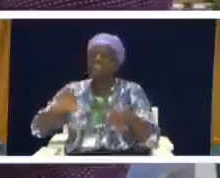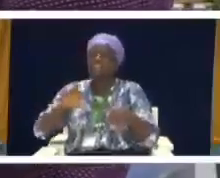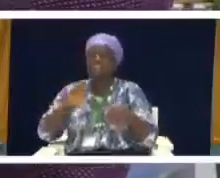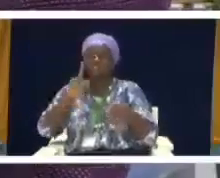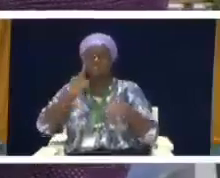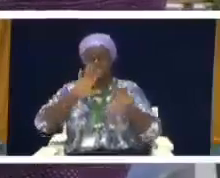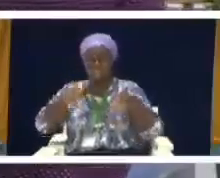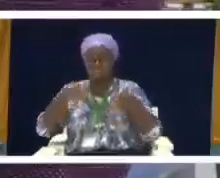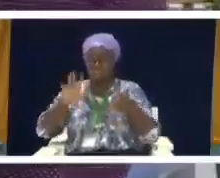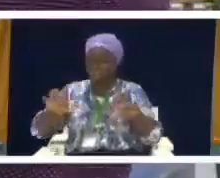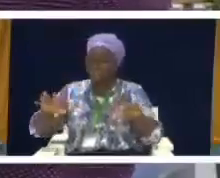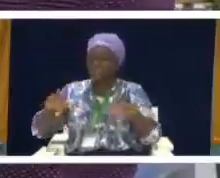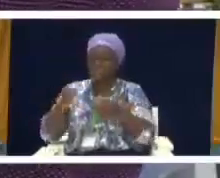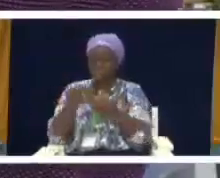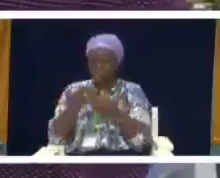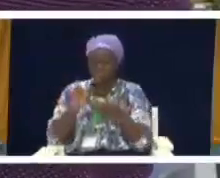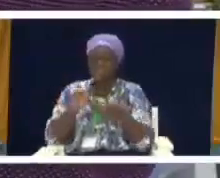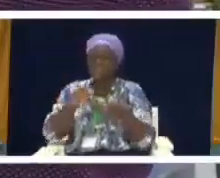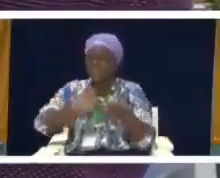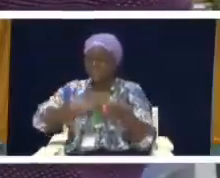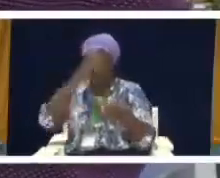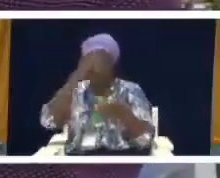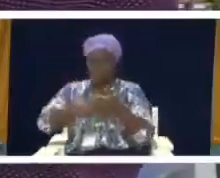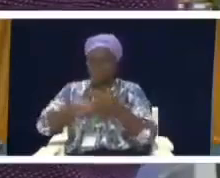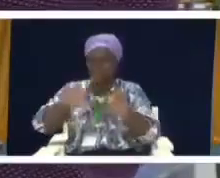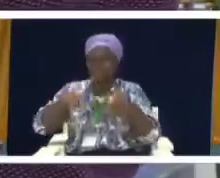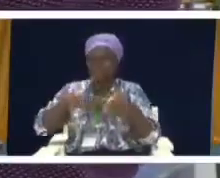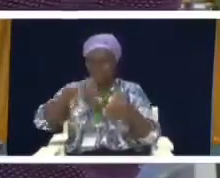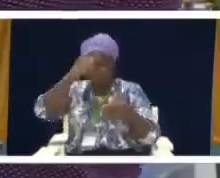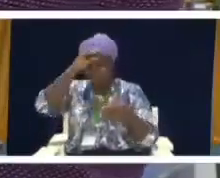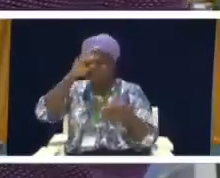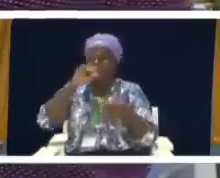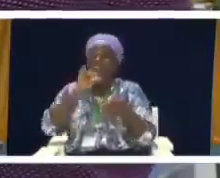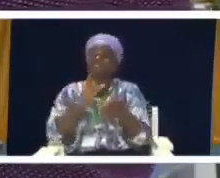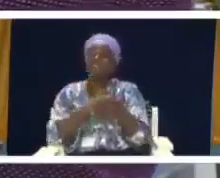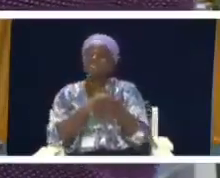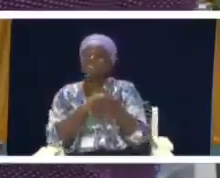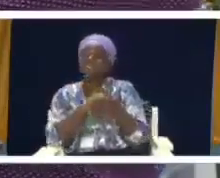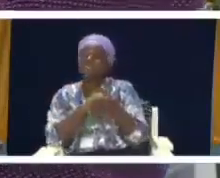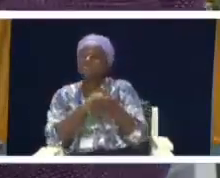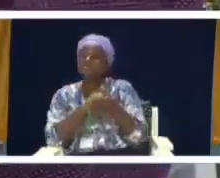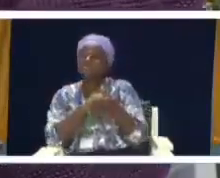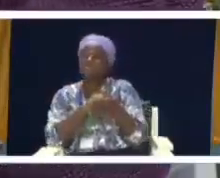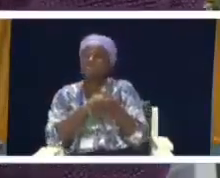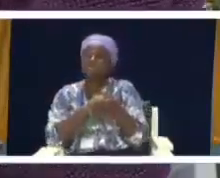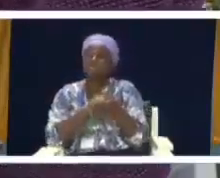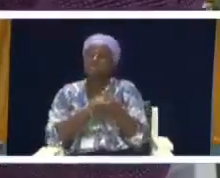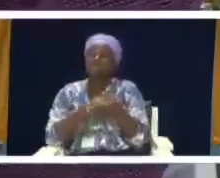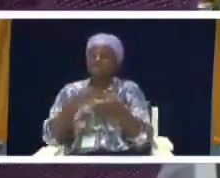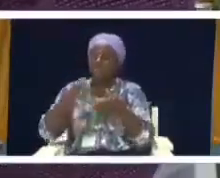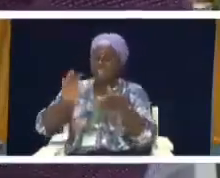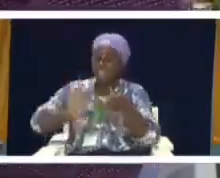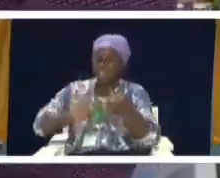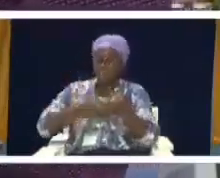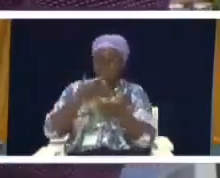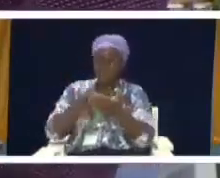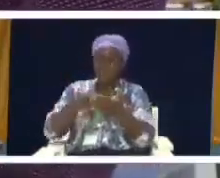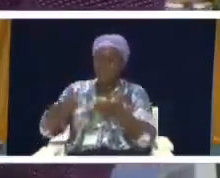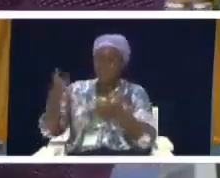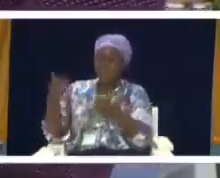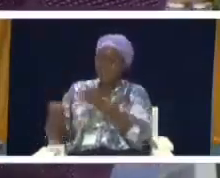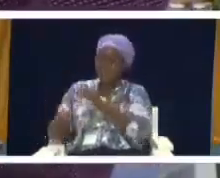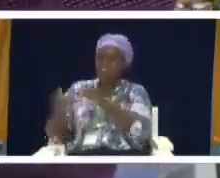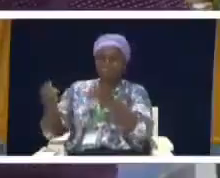I know you will give me mine. And that's how our funds, our thousands of dollars was refunded to us. Who